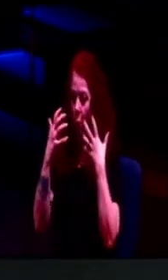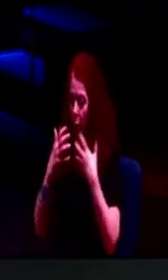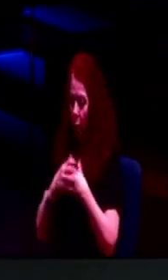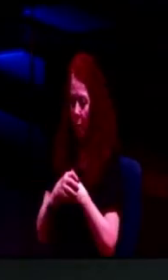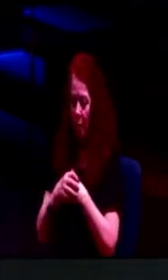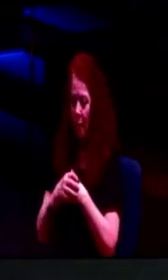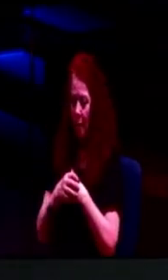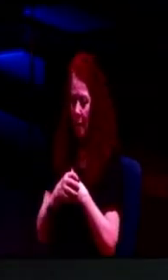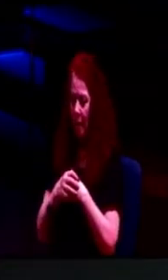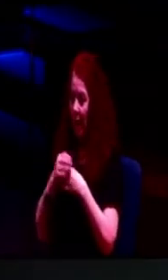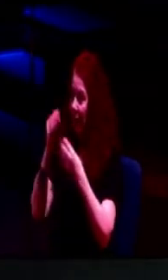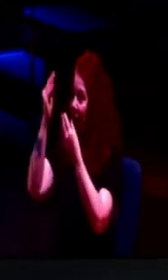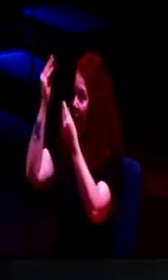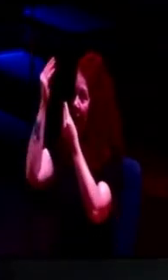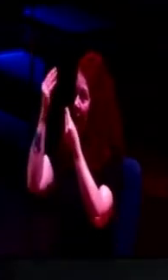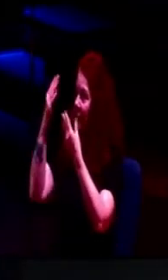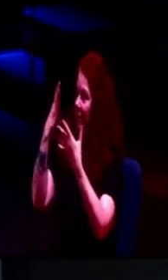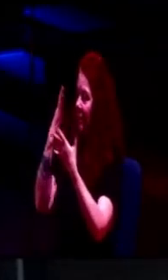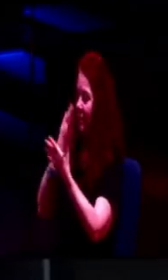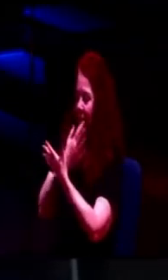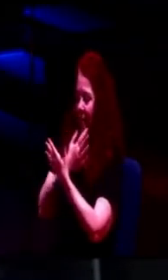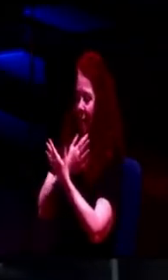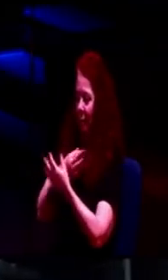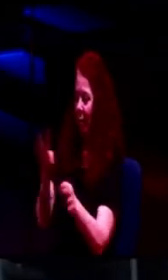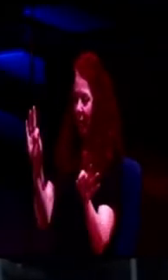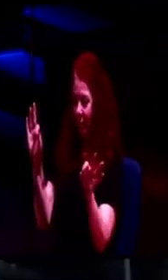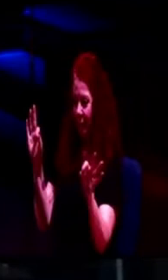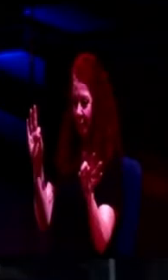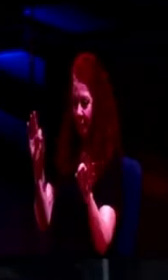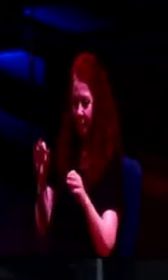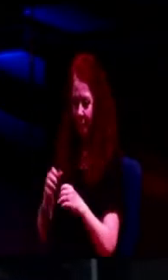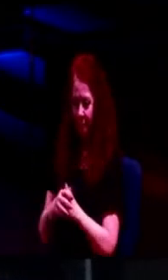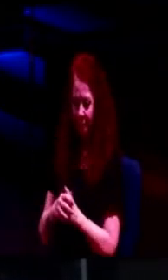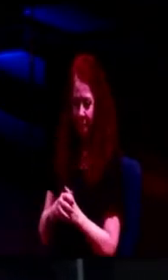family and how it's relative in 2022.